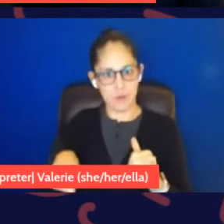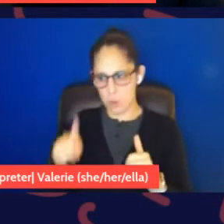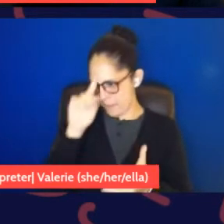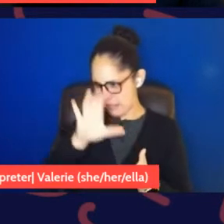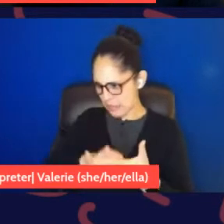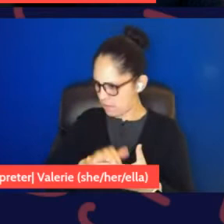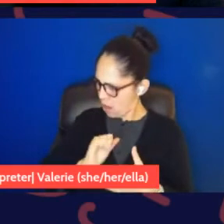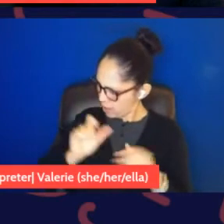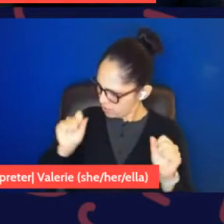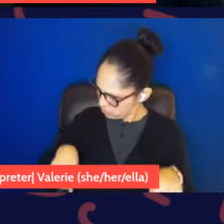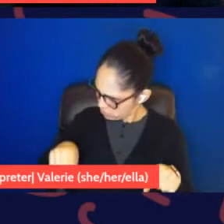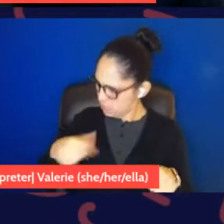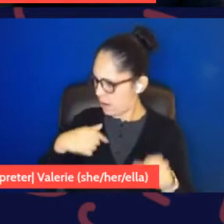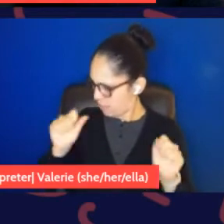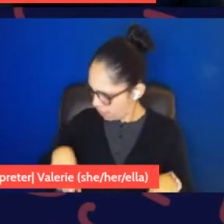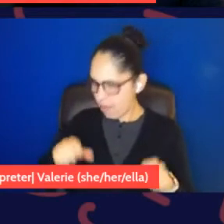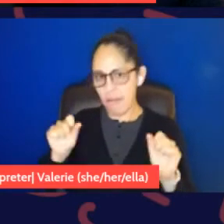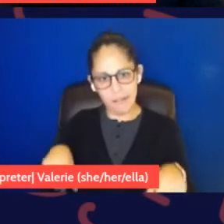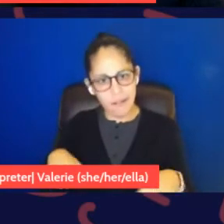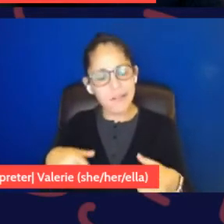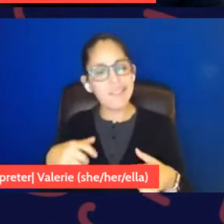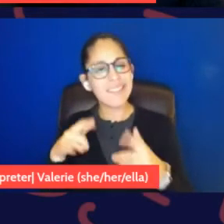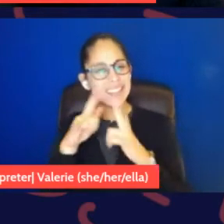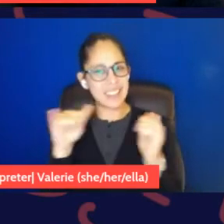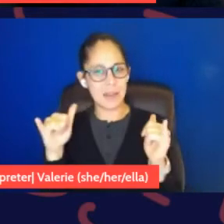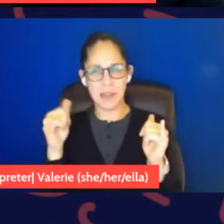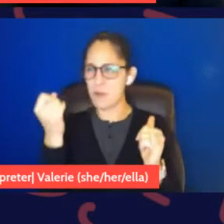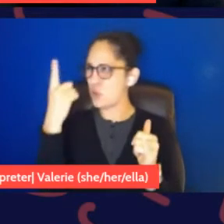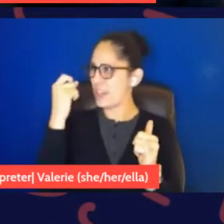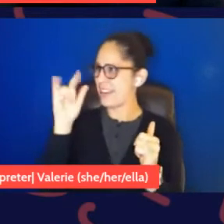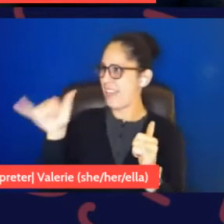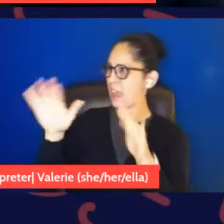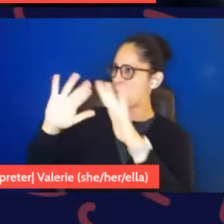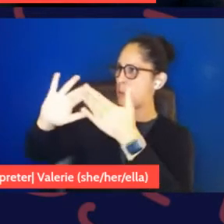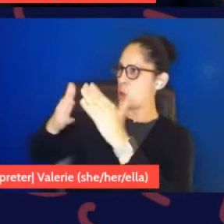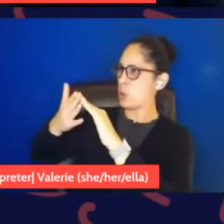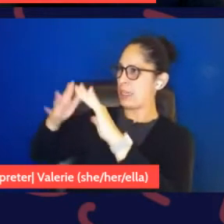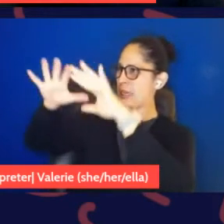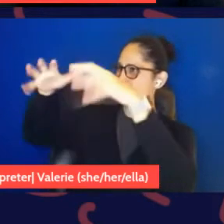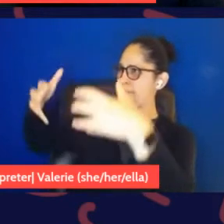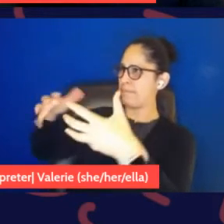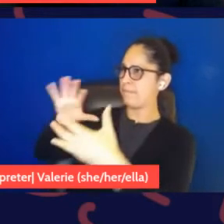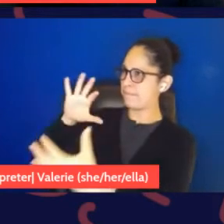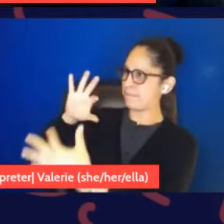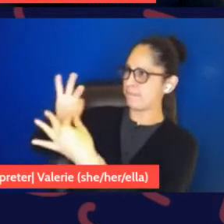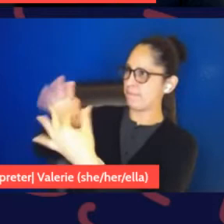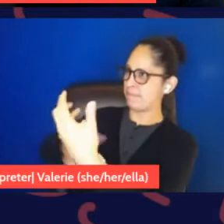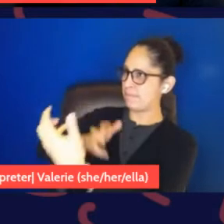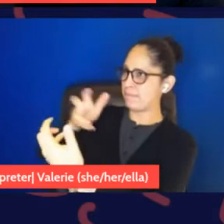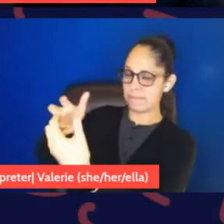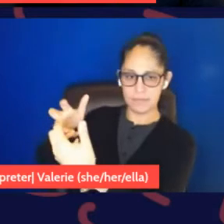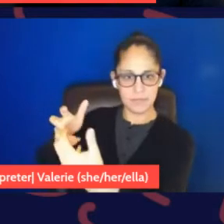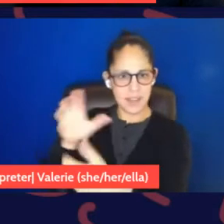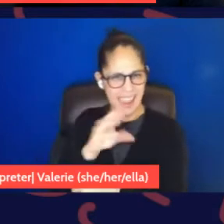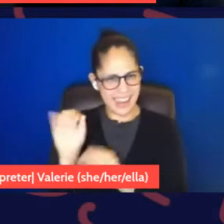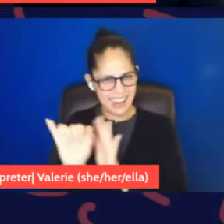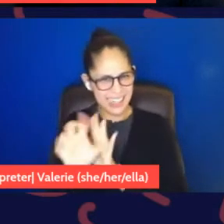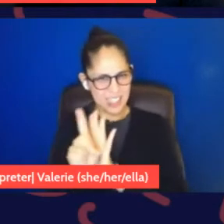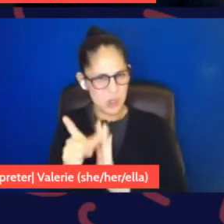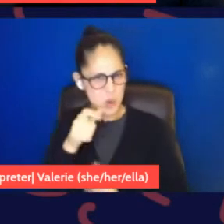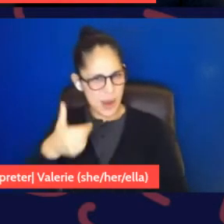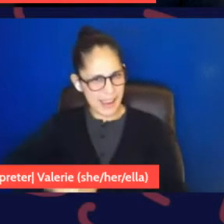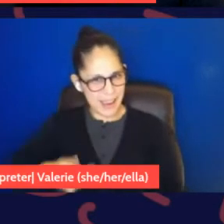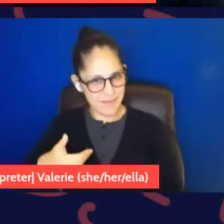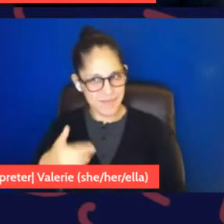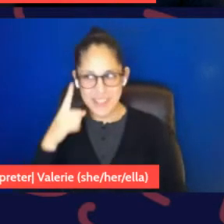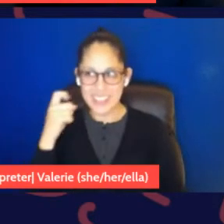understanding a larger sense of community, a larger sense of identity as well, especially when you find yourself in a